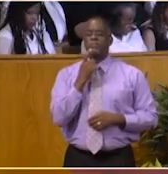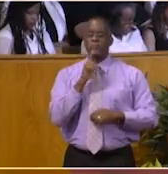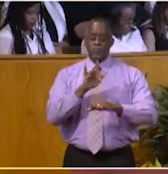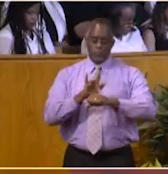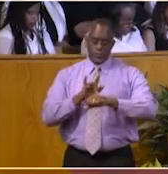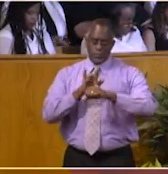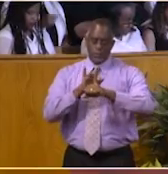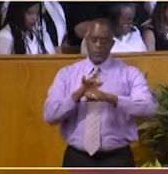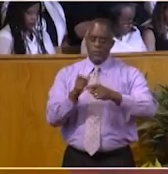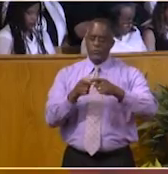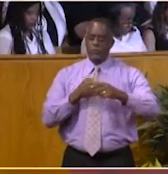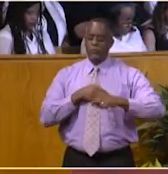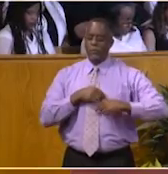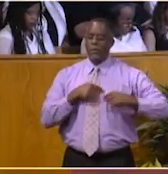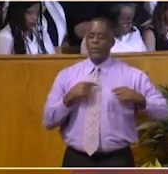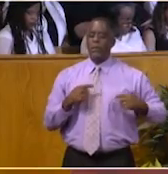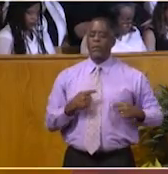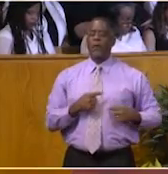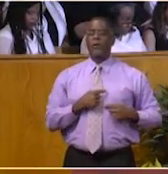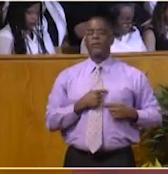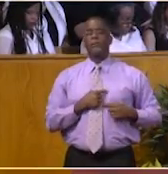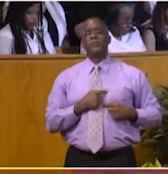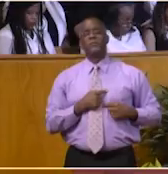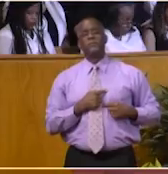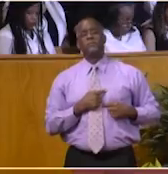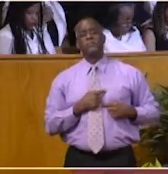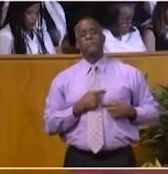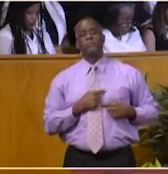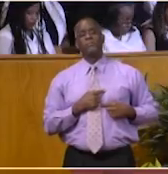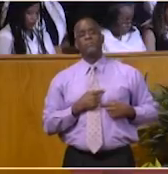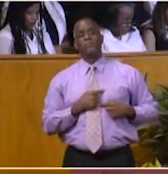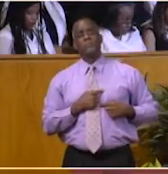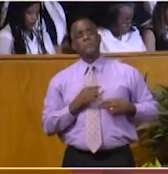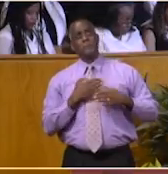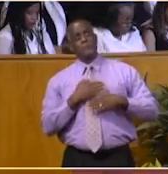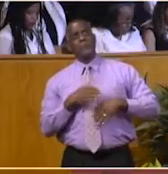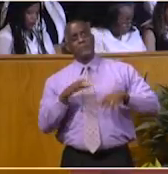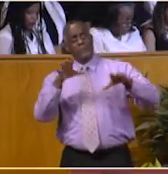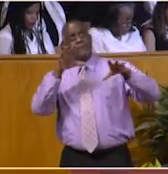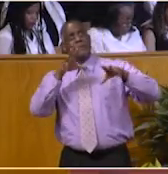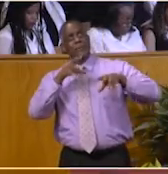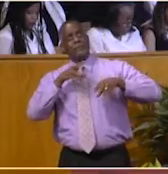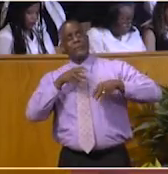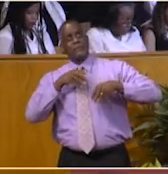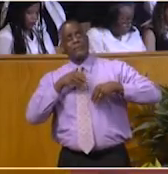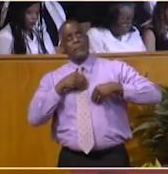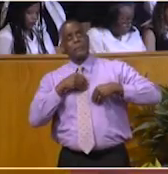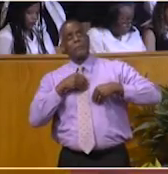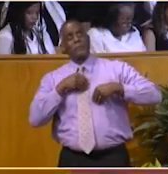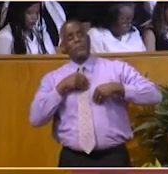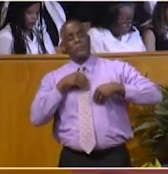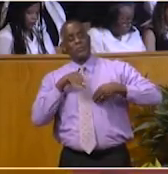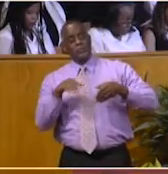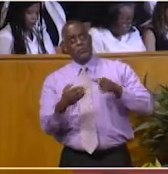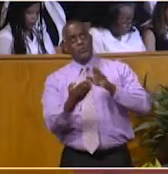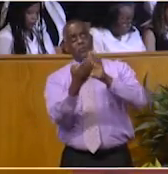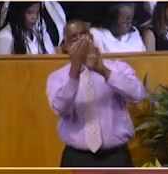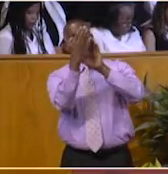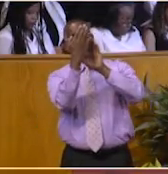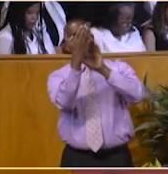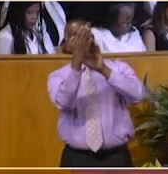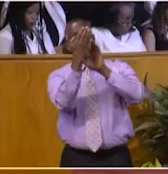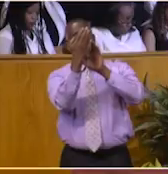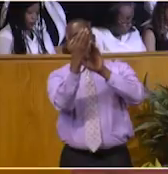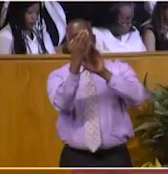and the meditations of my heart be acceptable in thy sight. For,